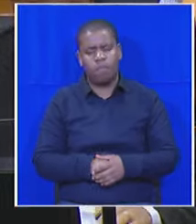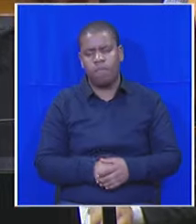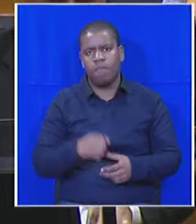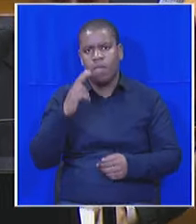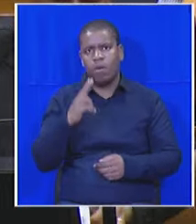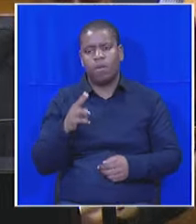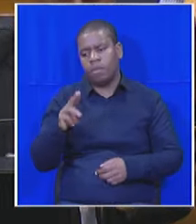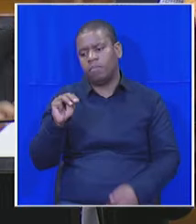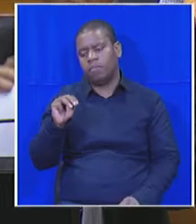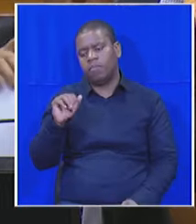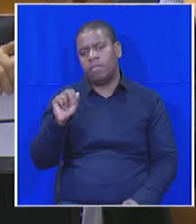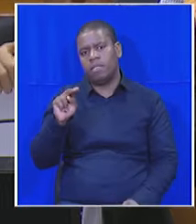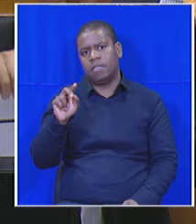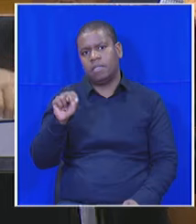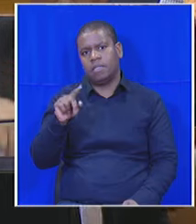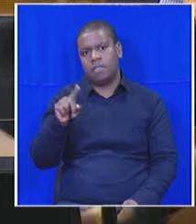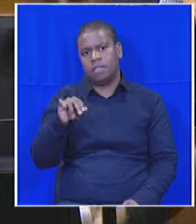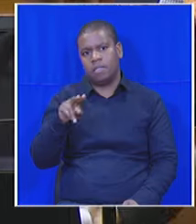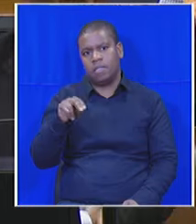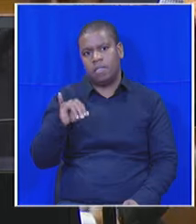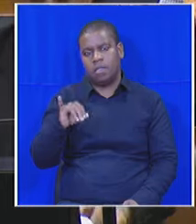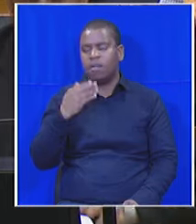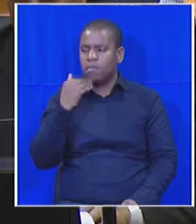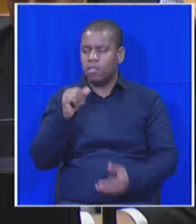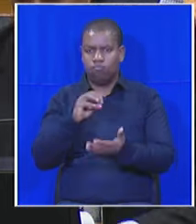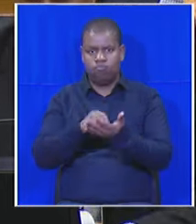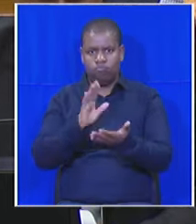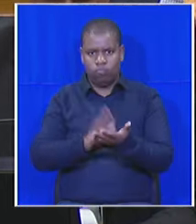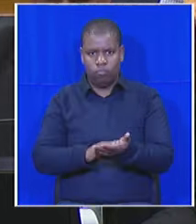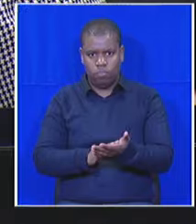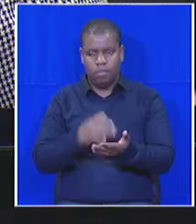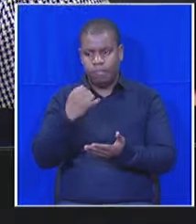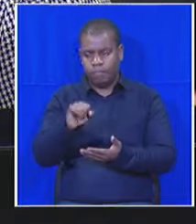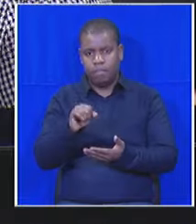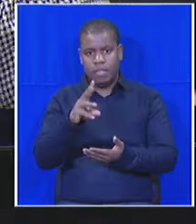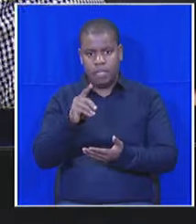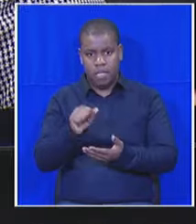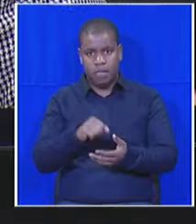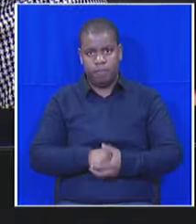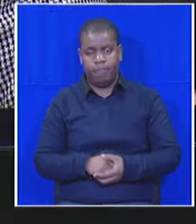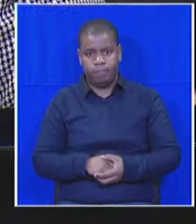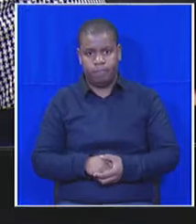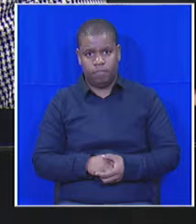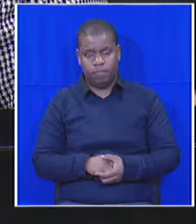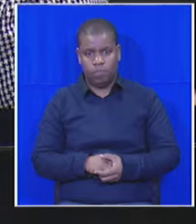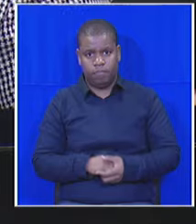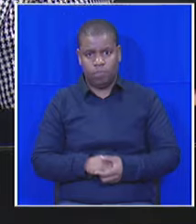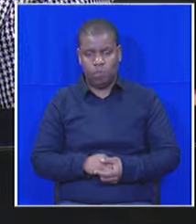Honorable Manzi, Chair, please note the objection of the DA. Thank you. the objection of the DA will be